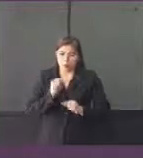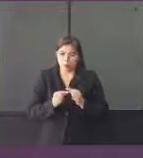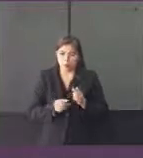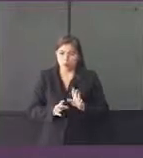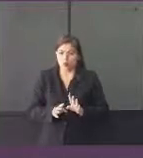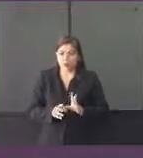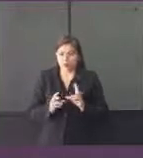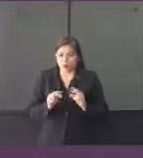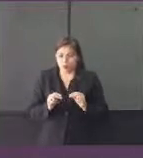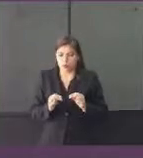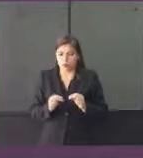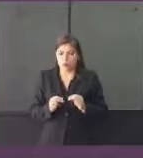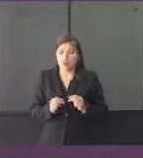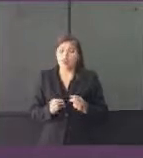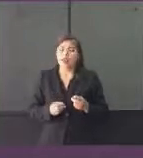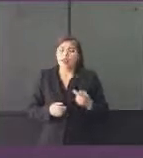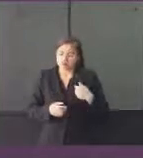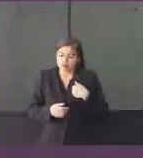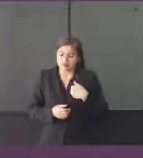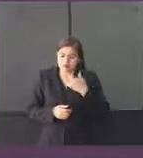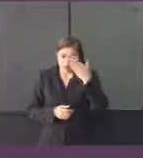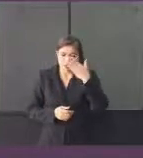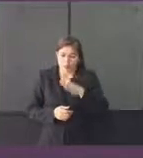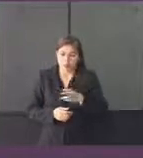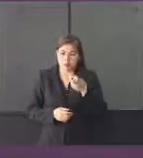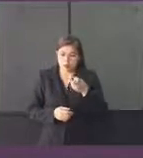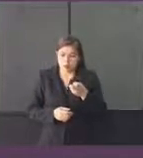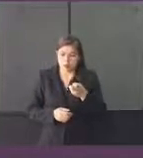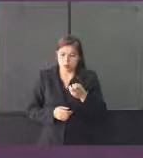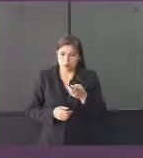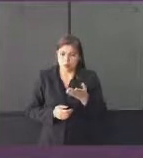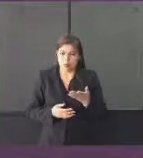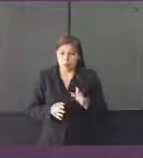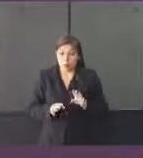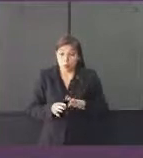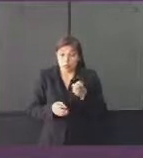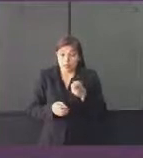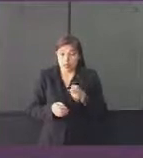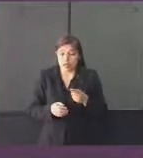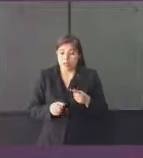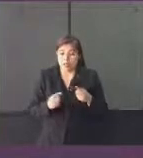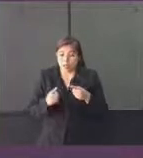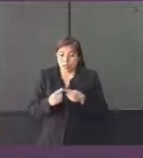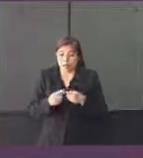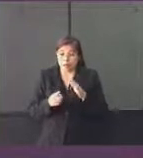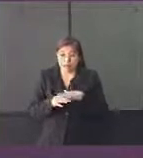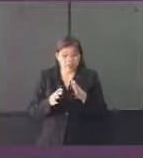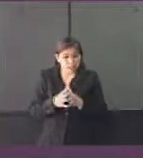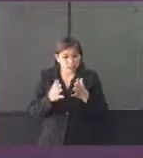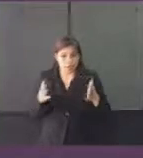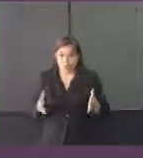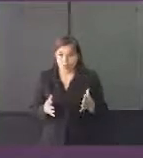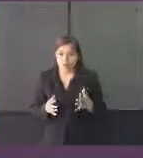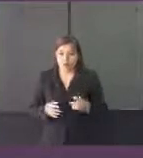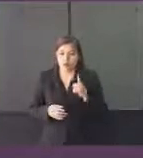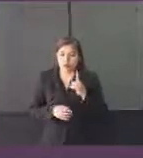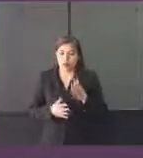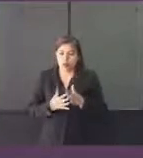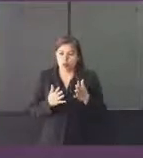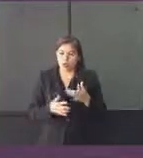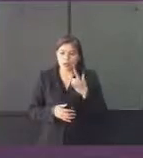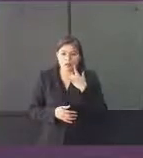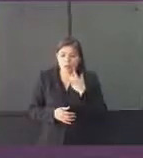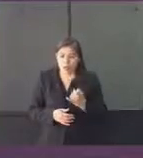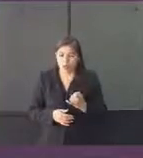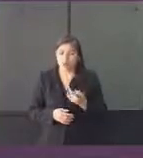or saying everything is great. We are aware that this venture